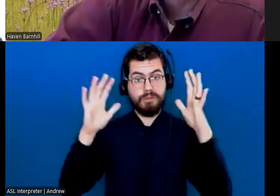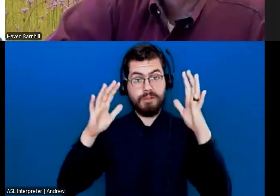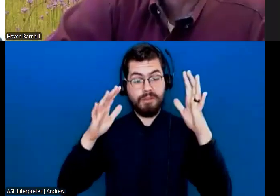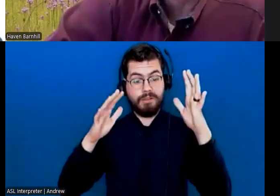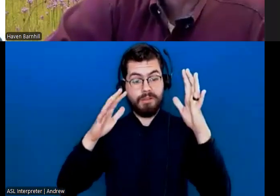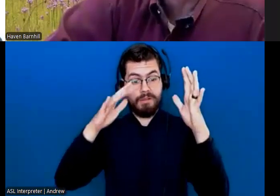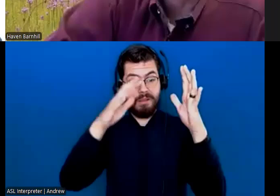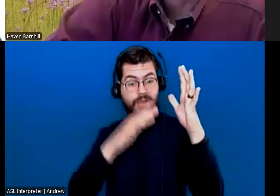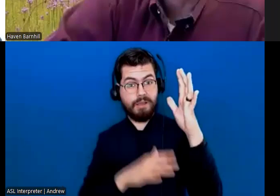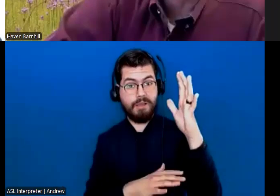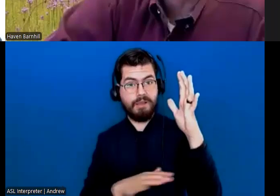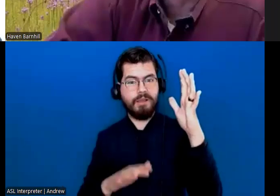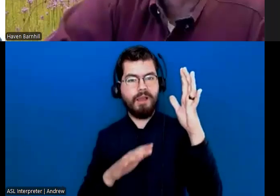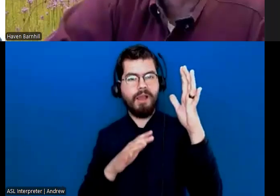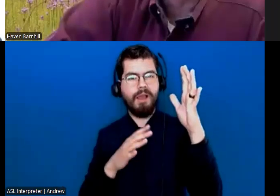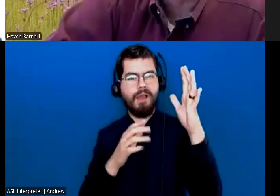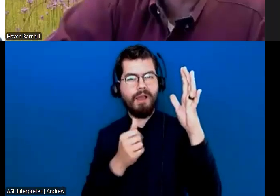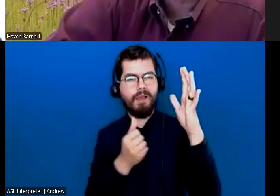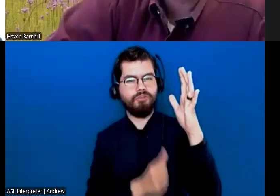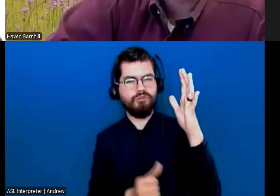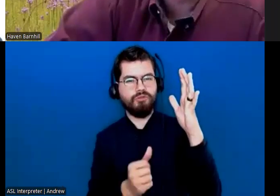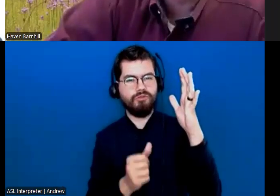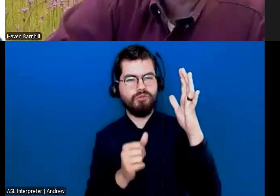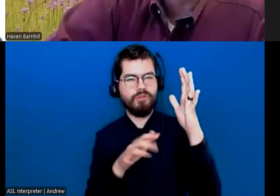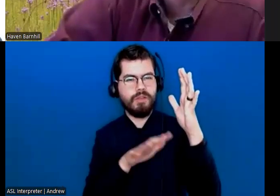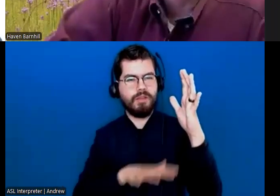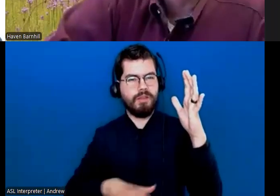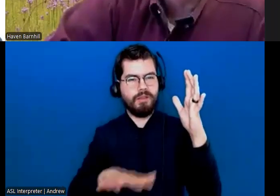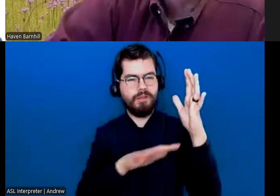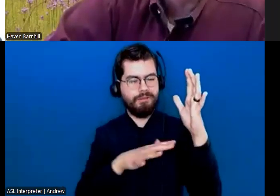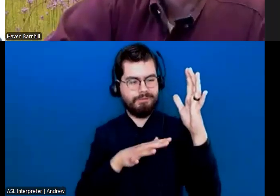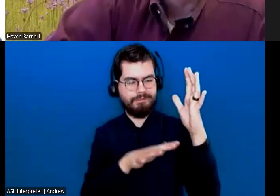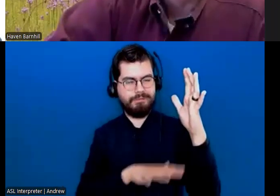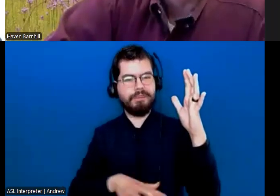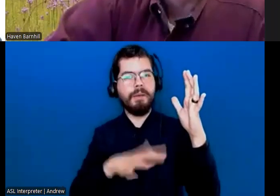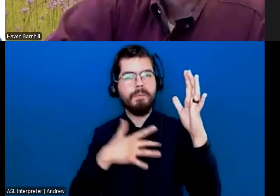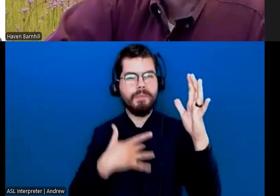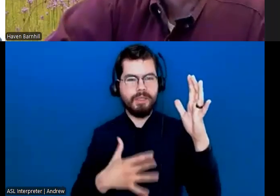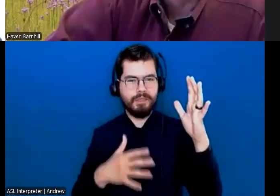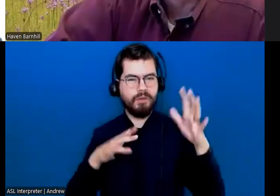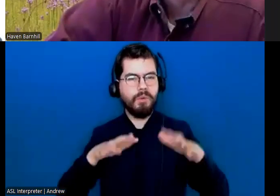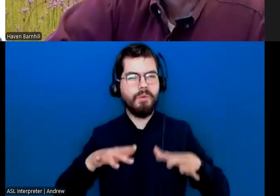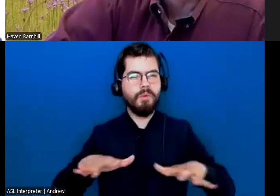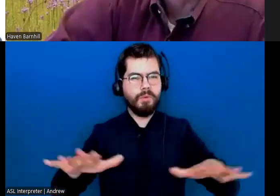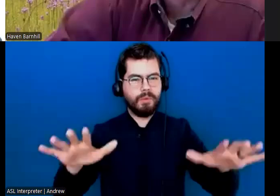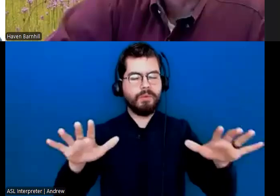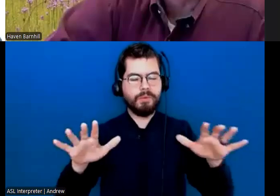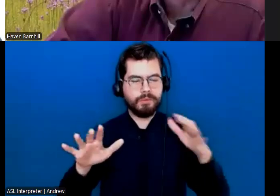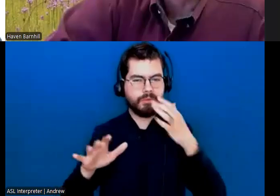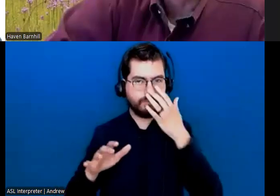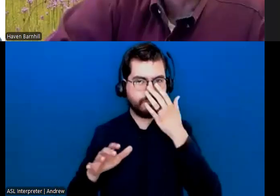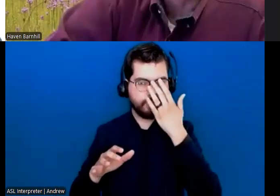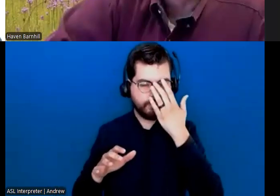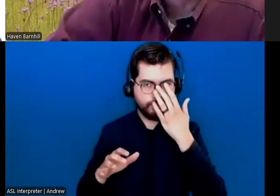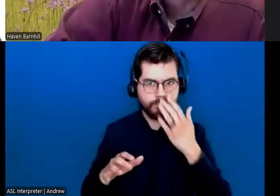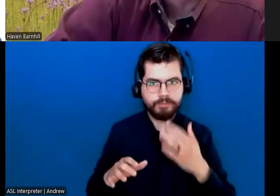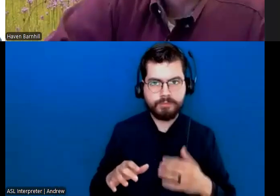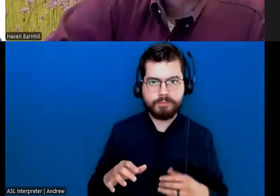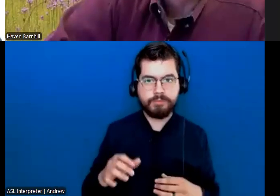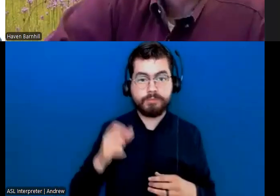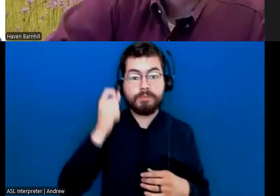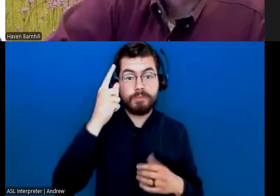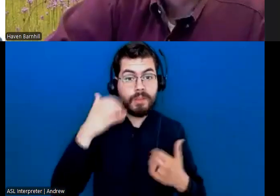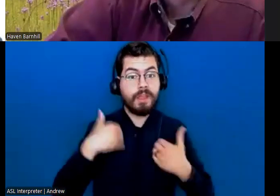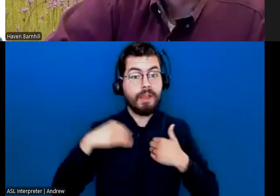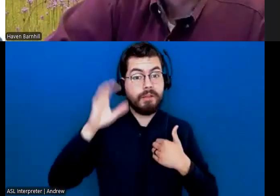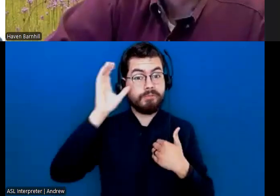The Mississippi Valley has the benefit of real rapid growth response to the additional sunlight,